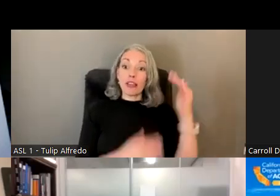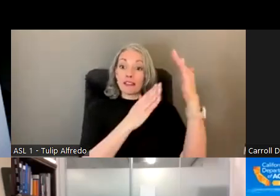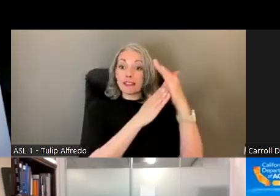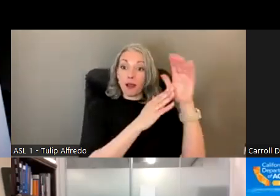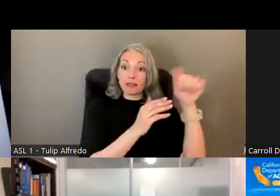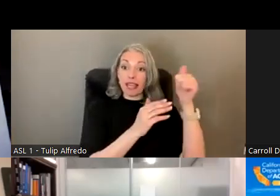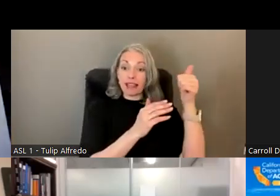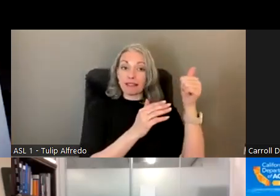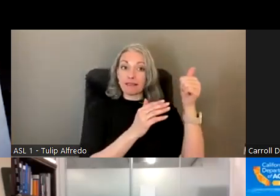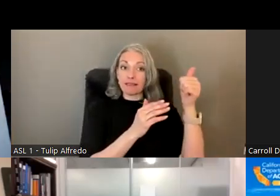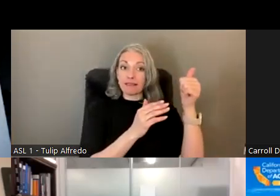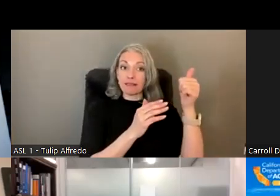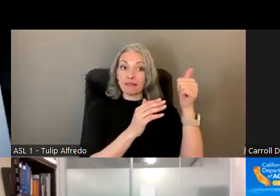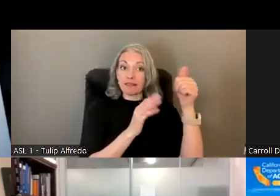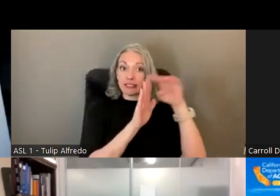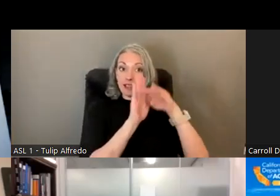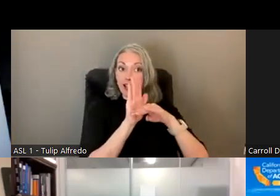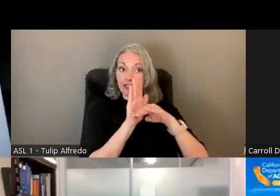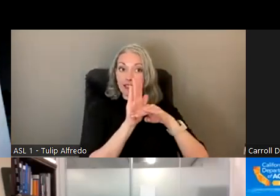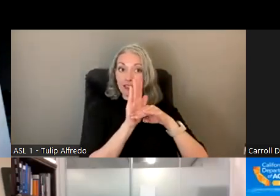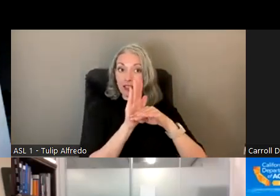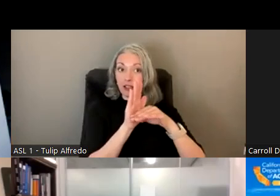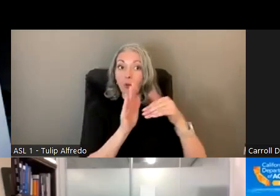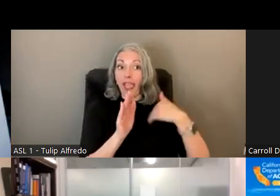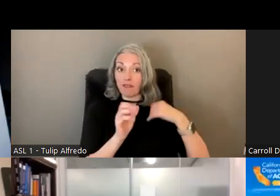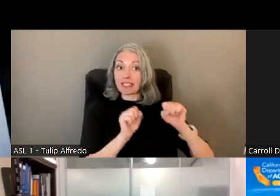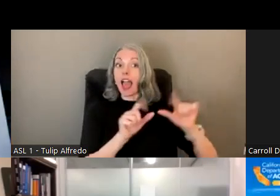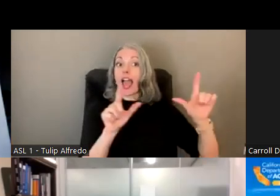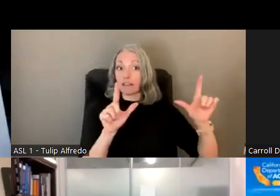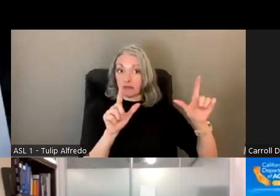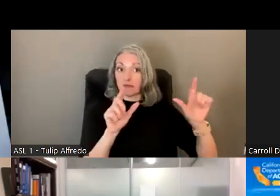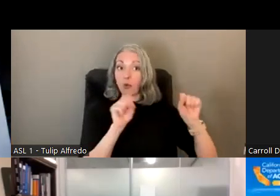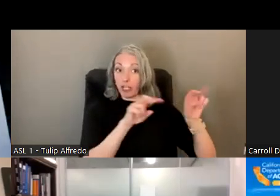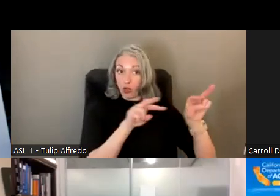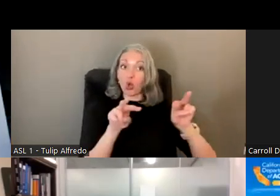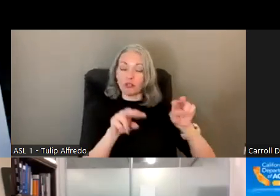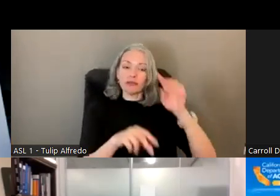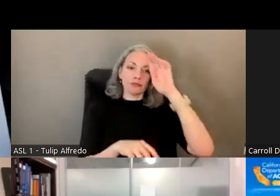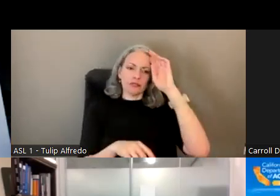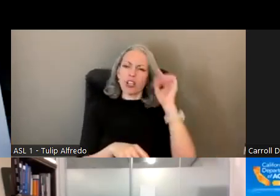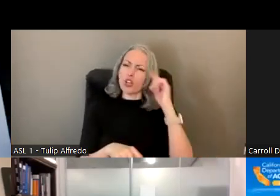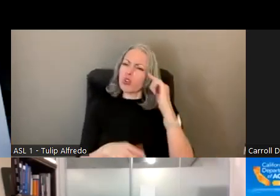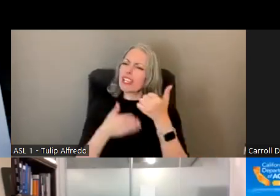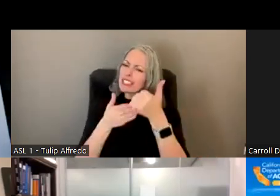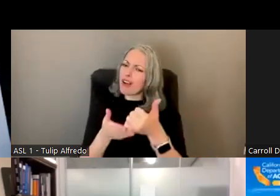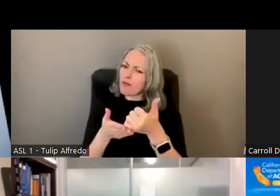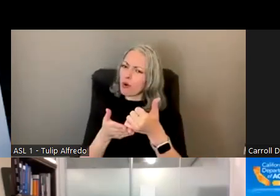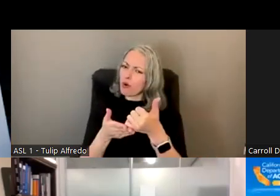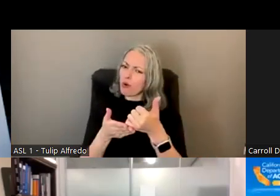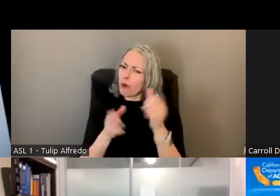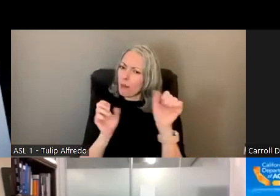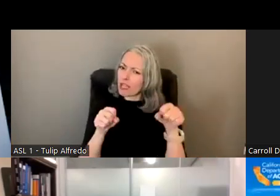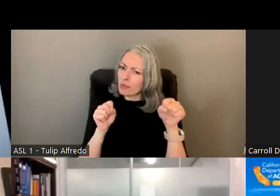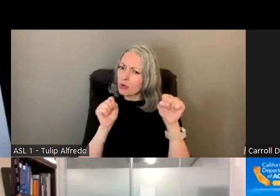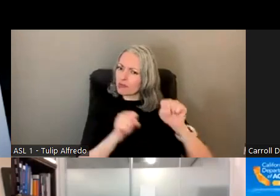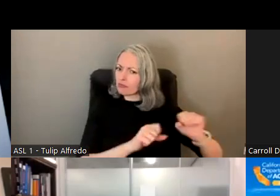versions. Okay, perfect. We have one slide. Do you think it's helpful just to put that, is it possible to put that